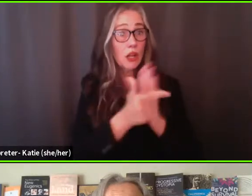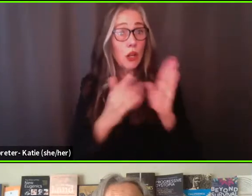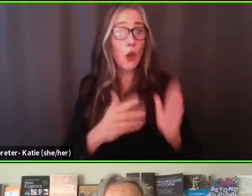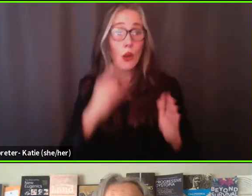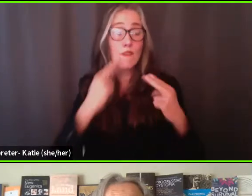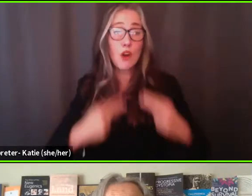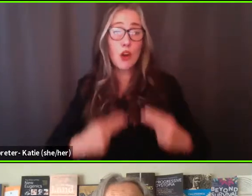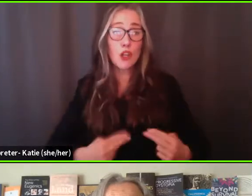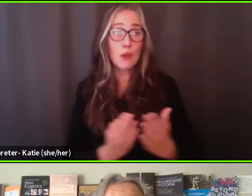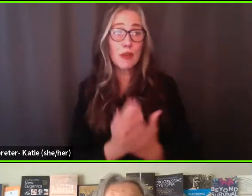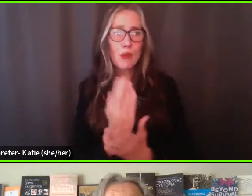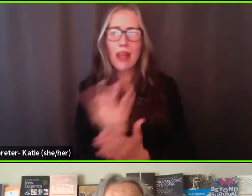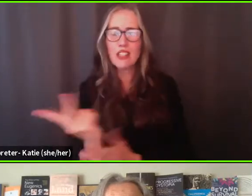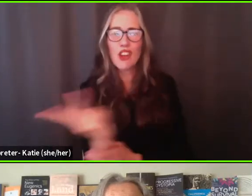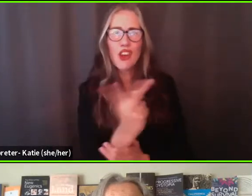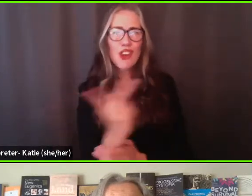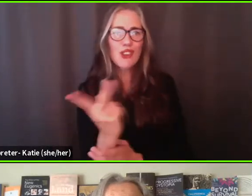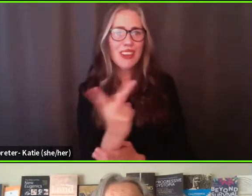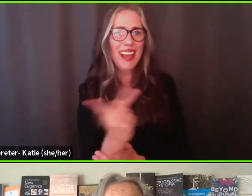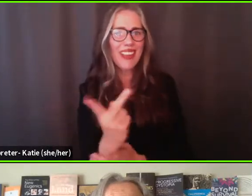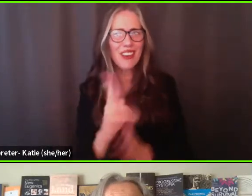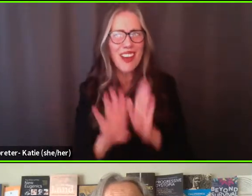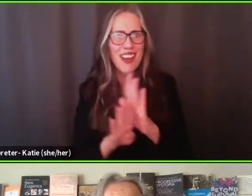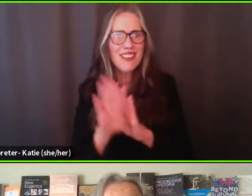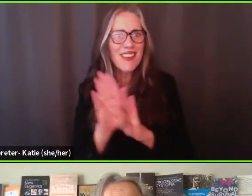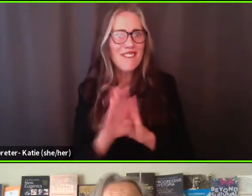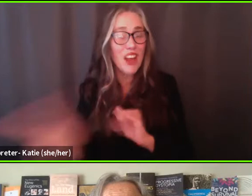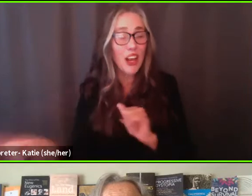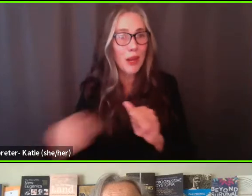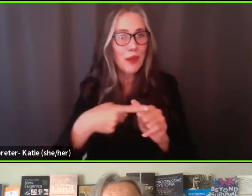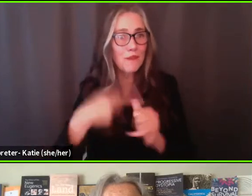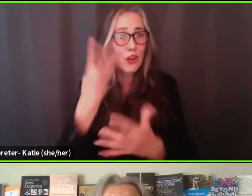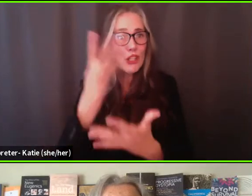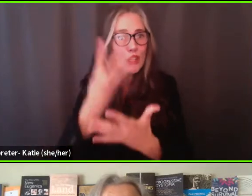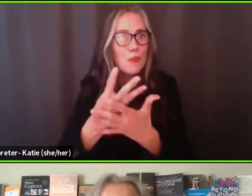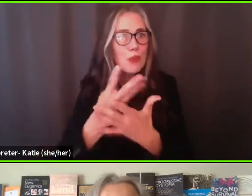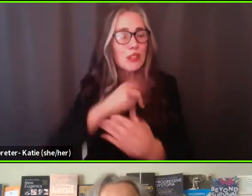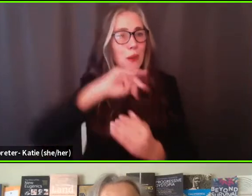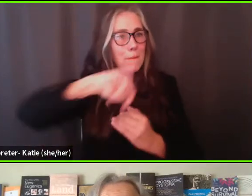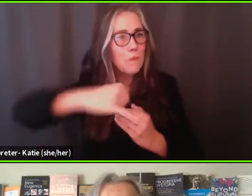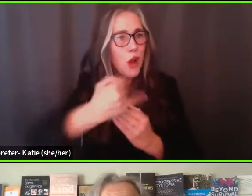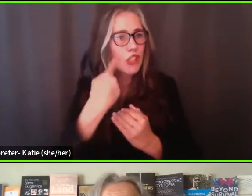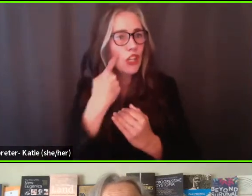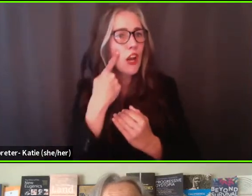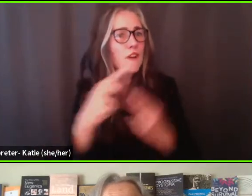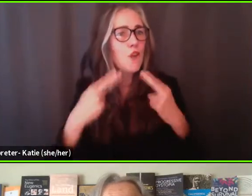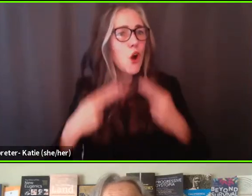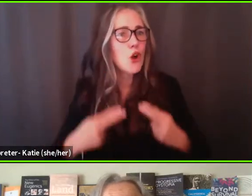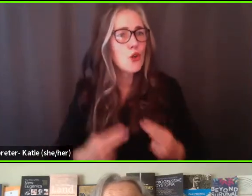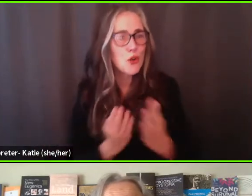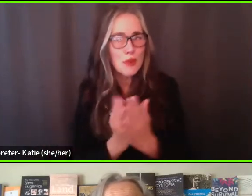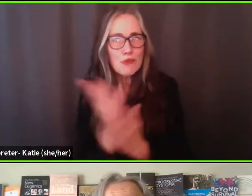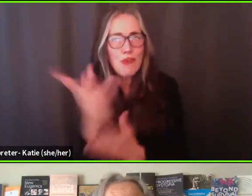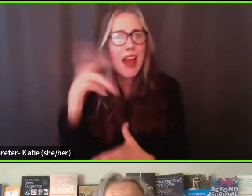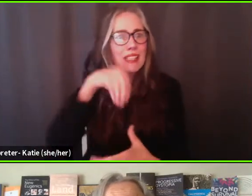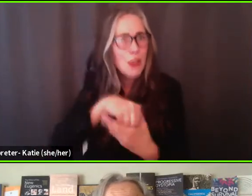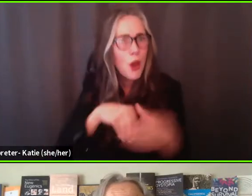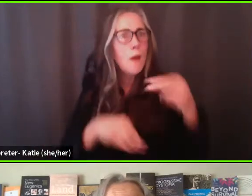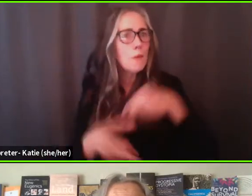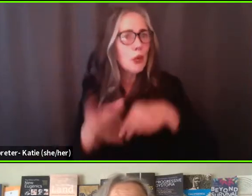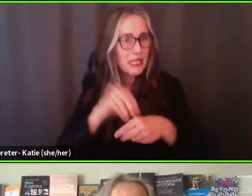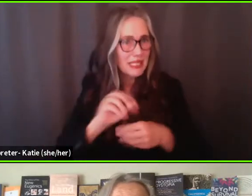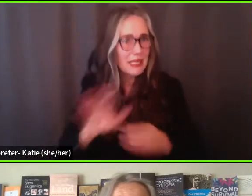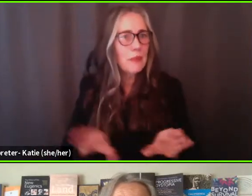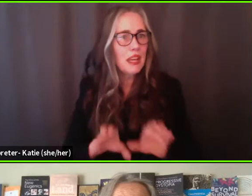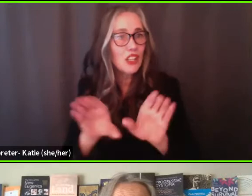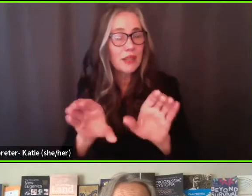first human rights participatory project in the prison in the world um and robin trained teresa on international human